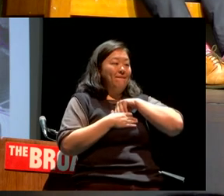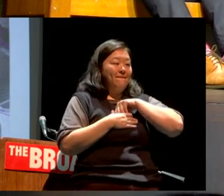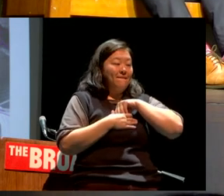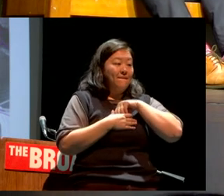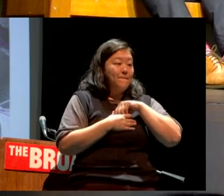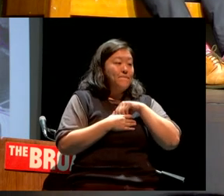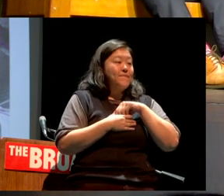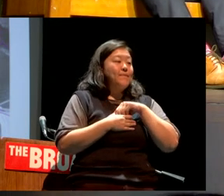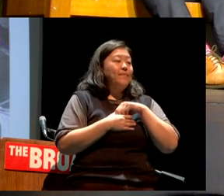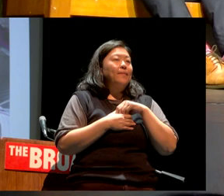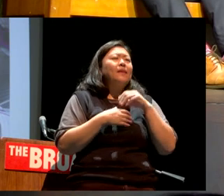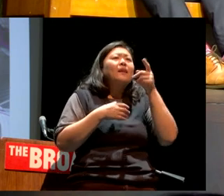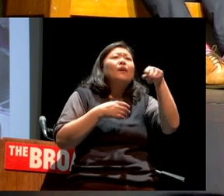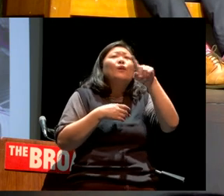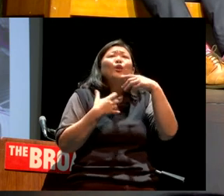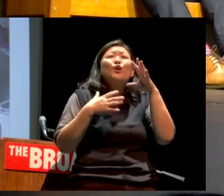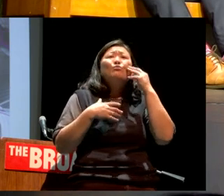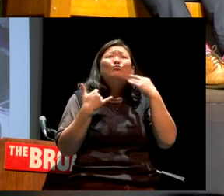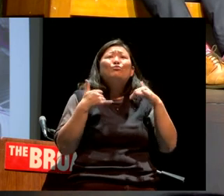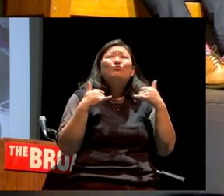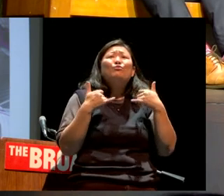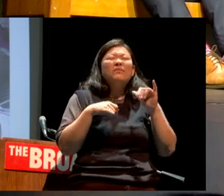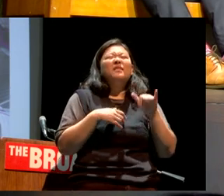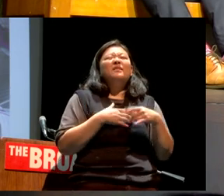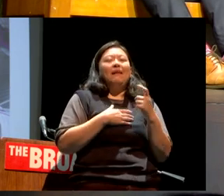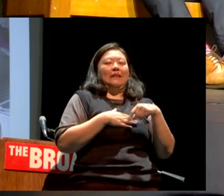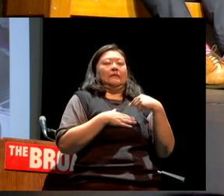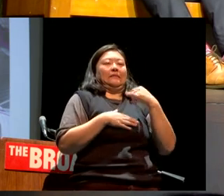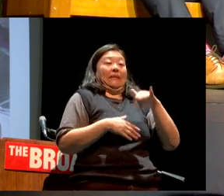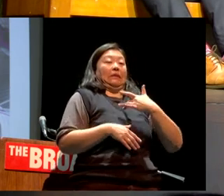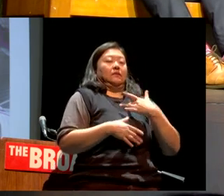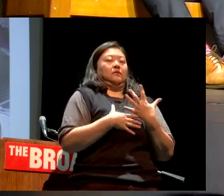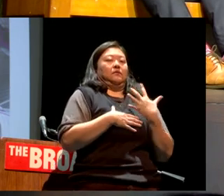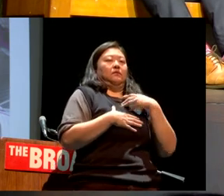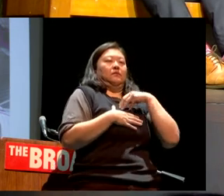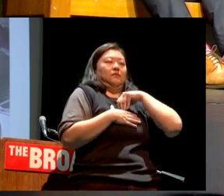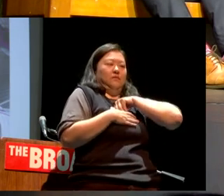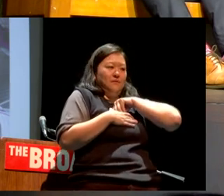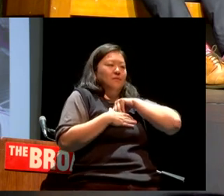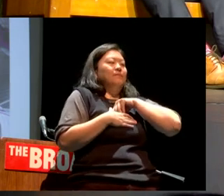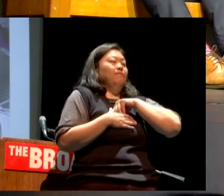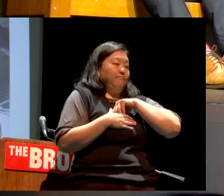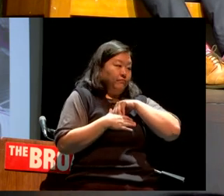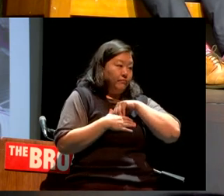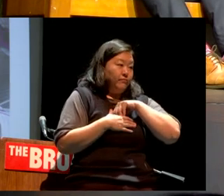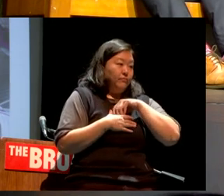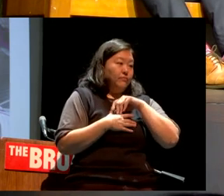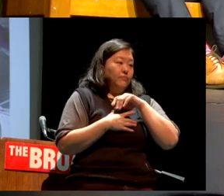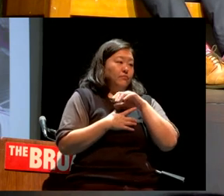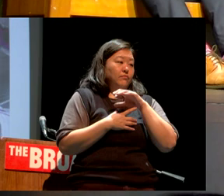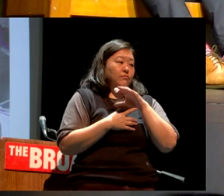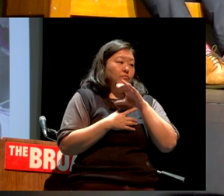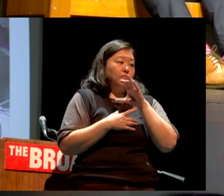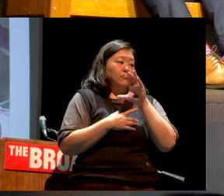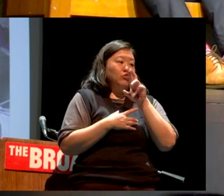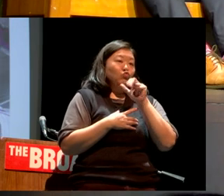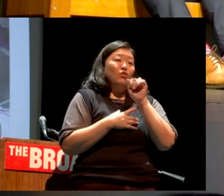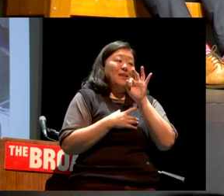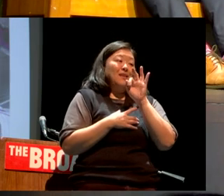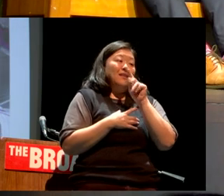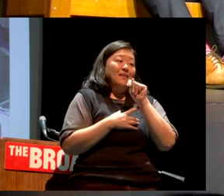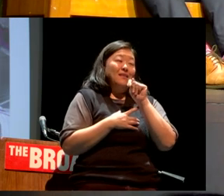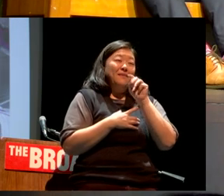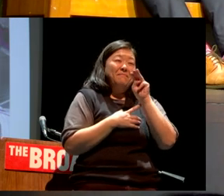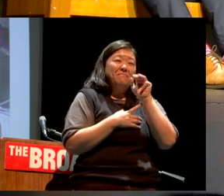making craftsmanship, and you merge it together, and I think it made something very, very unique. You know, the clones don't look like any other Avatar project, and it would